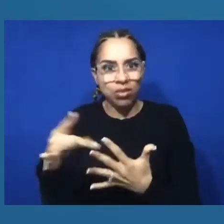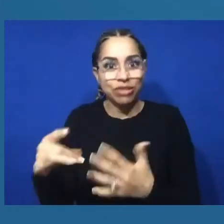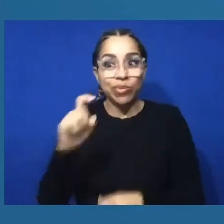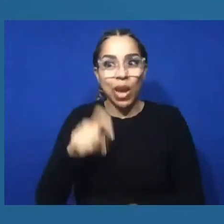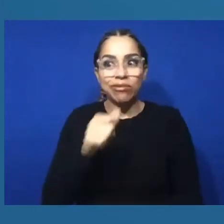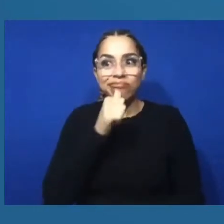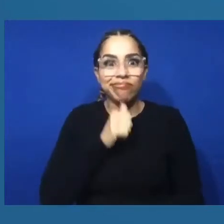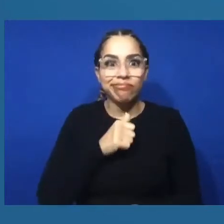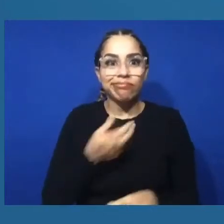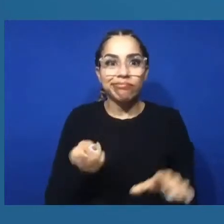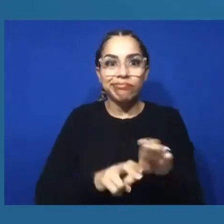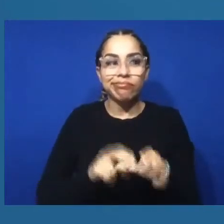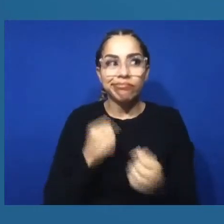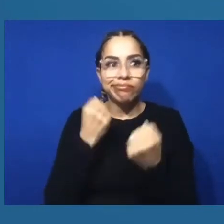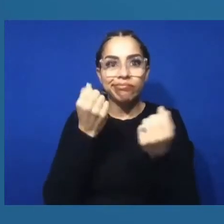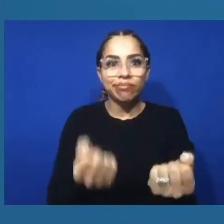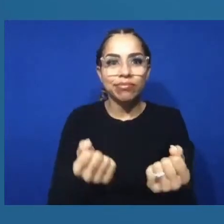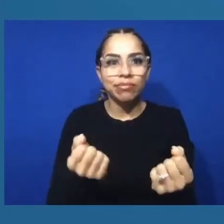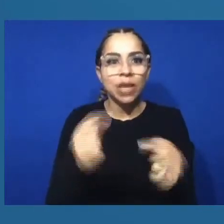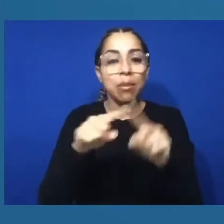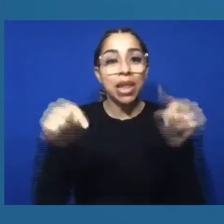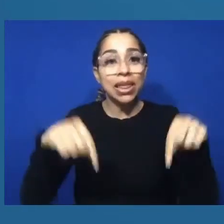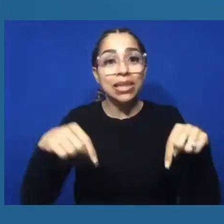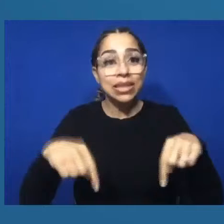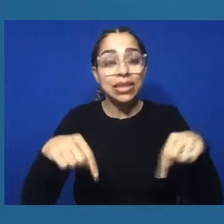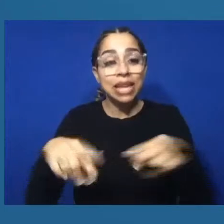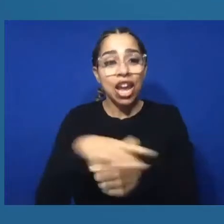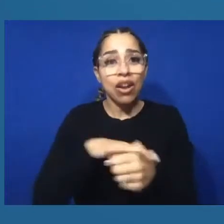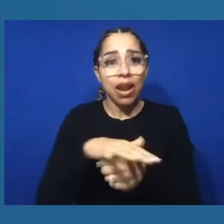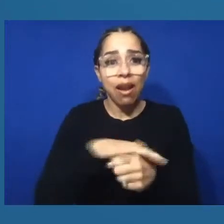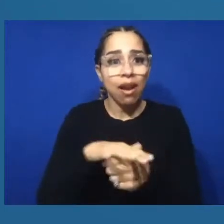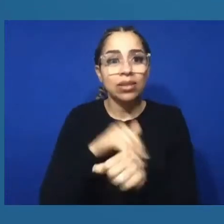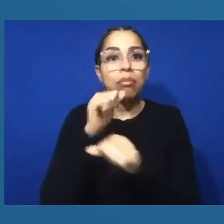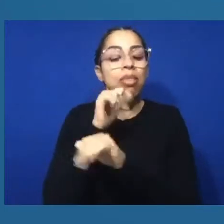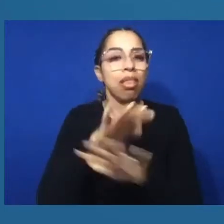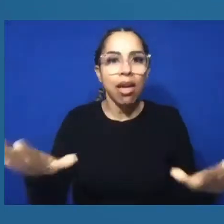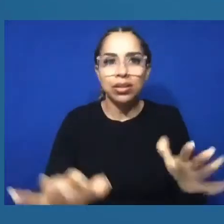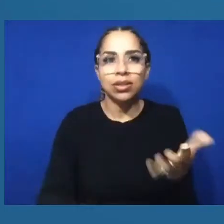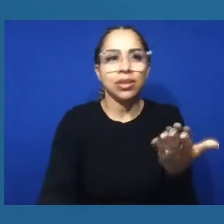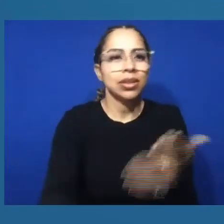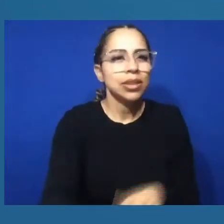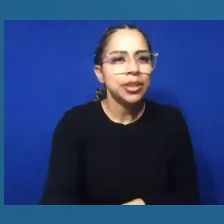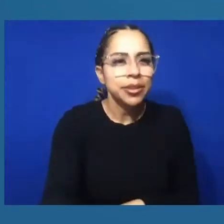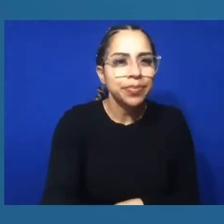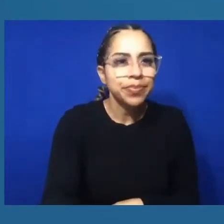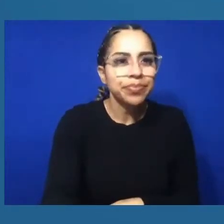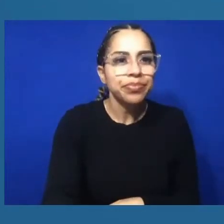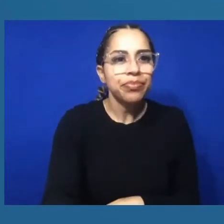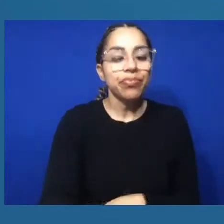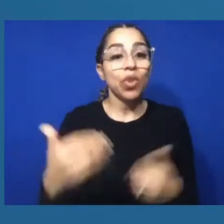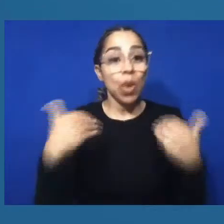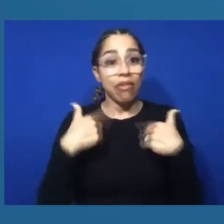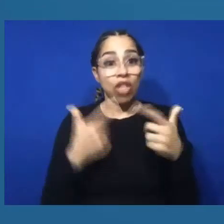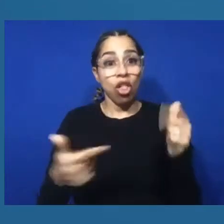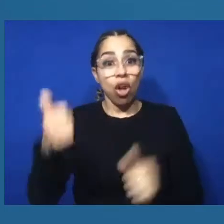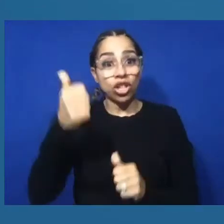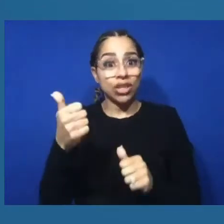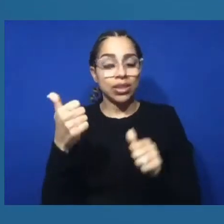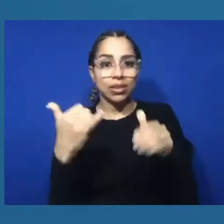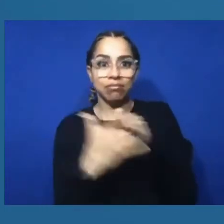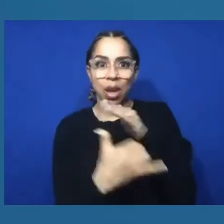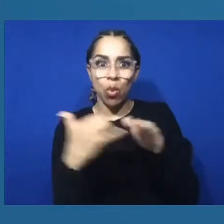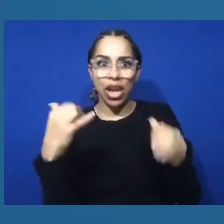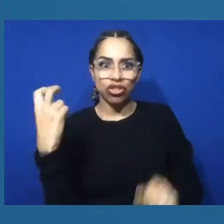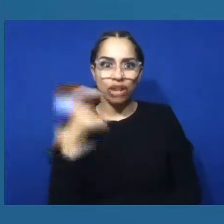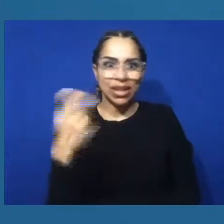blessed with one of the largest, probably the largest subway transit system in the world. And the vast majority of people who work